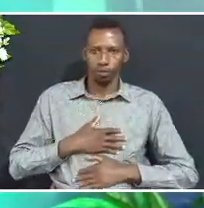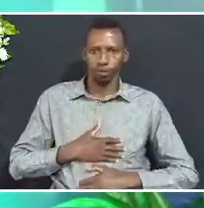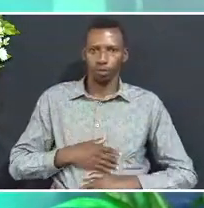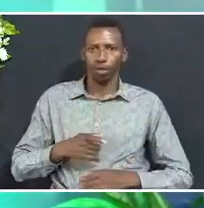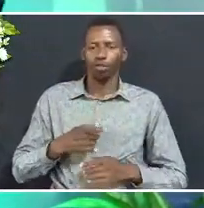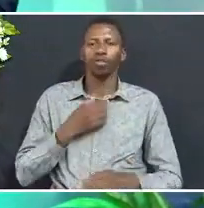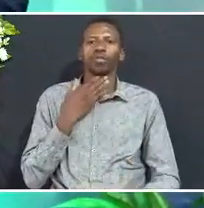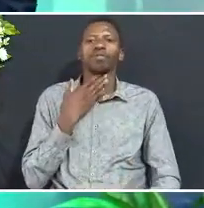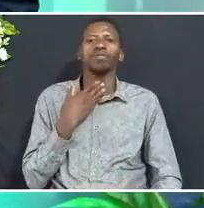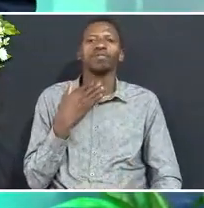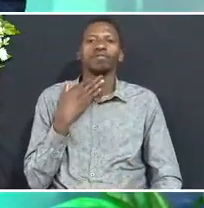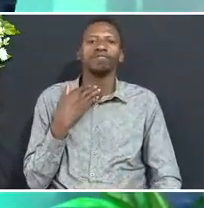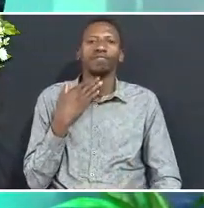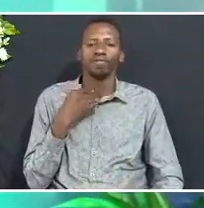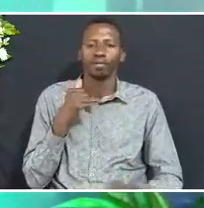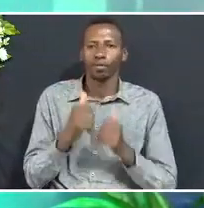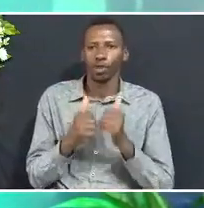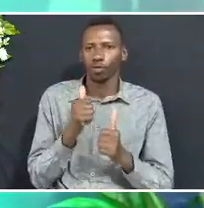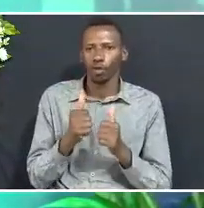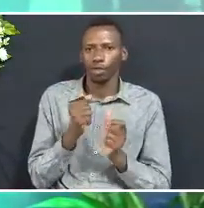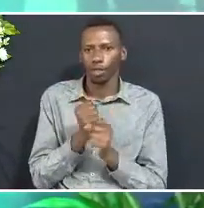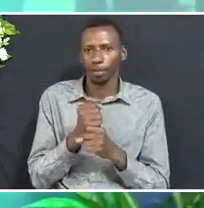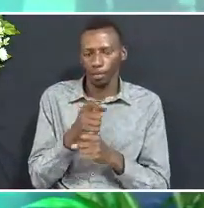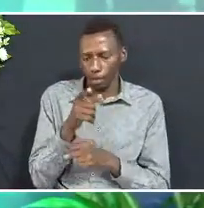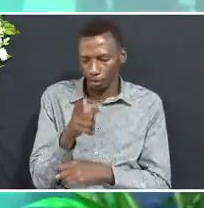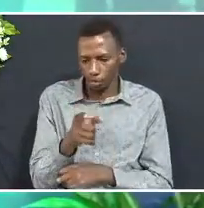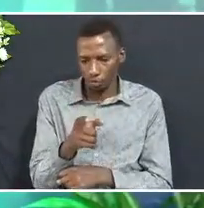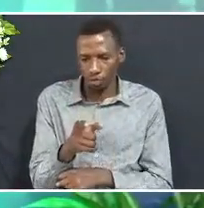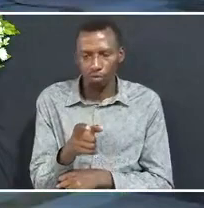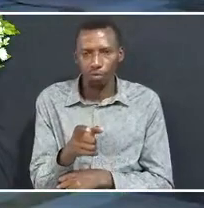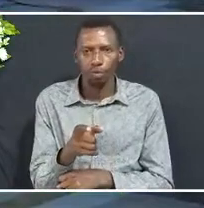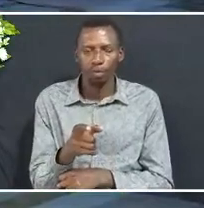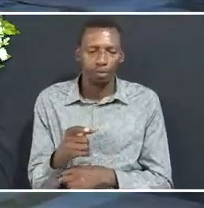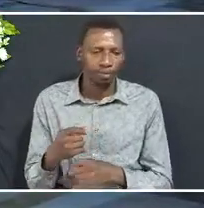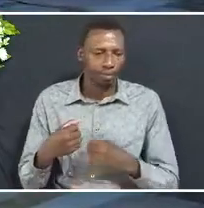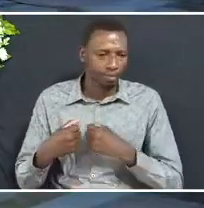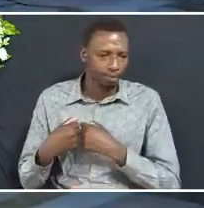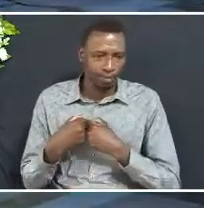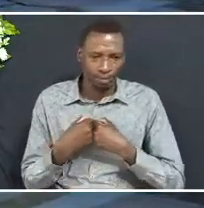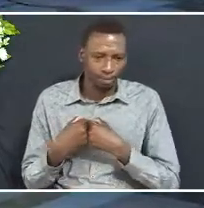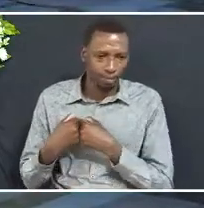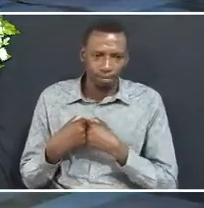thirst that is causing you to go through the difficult